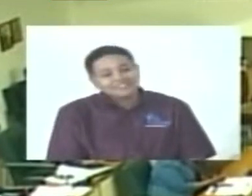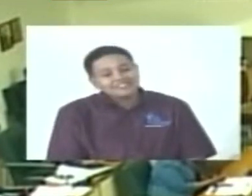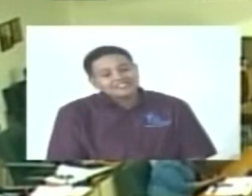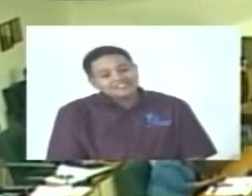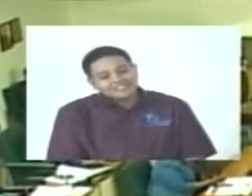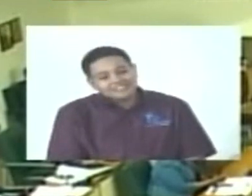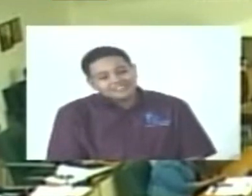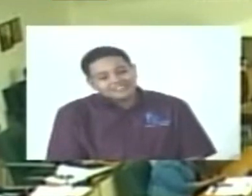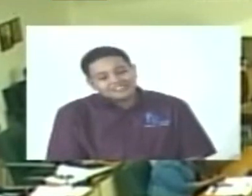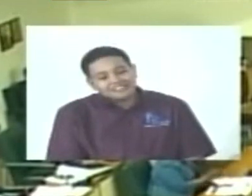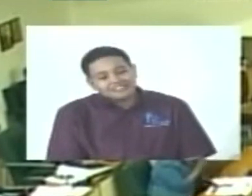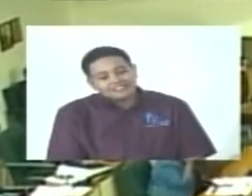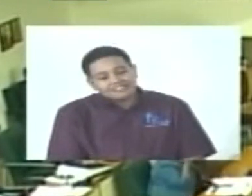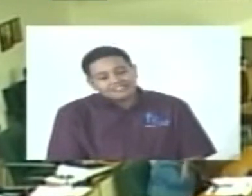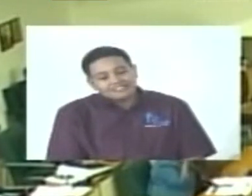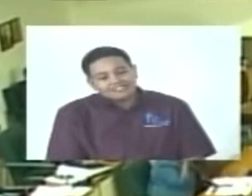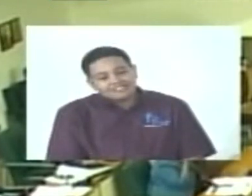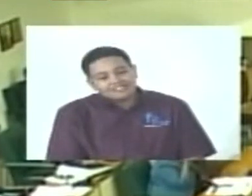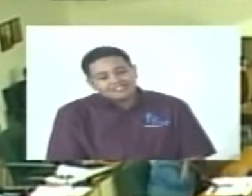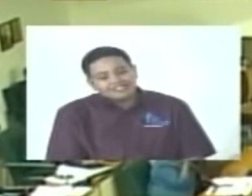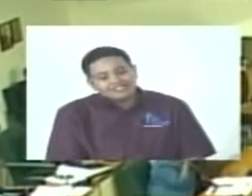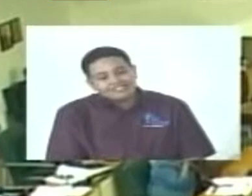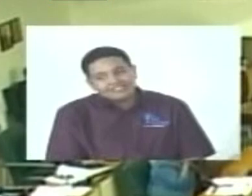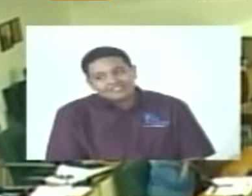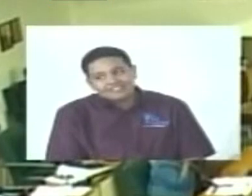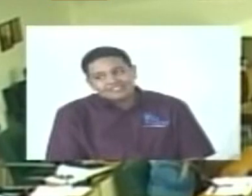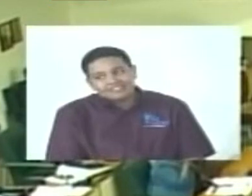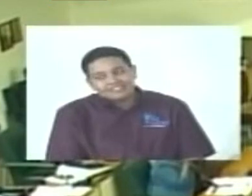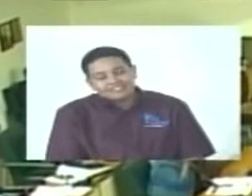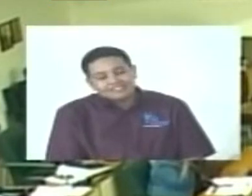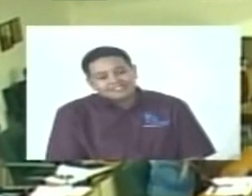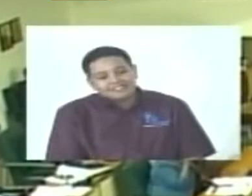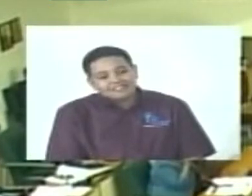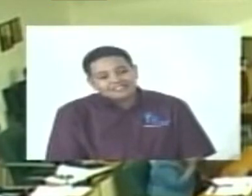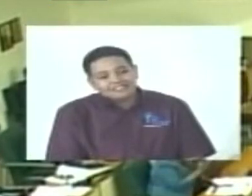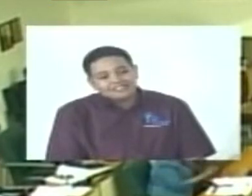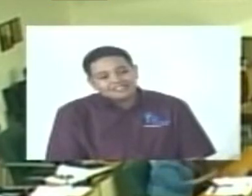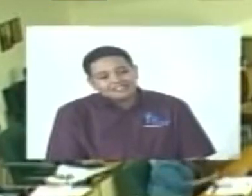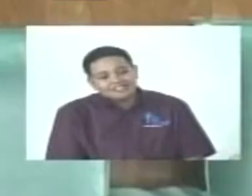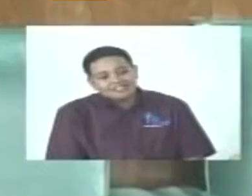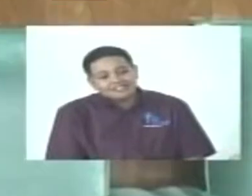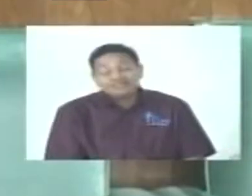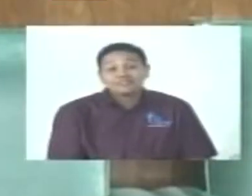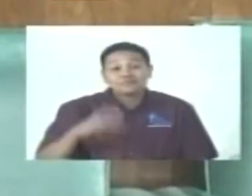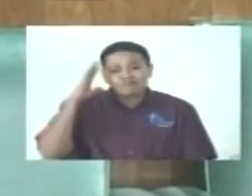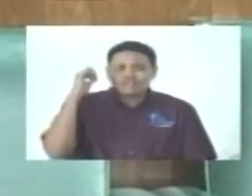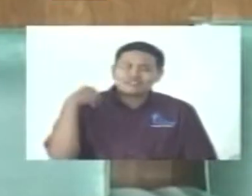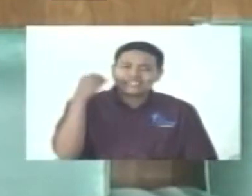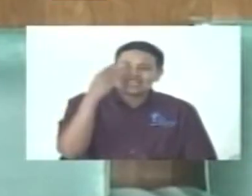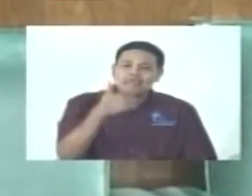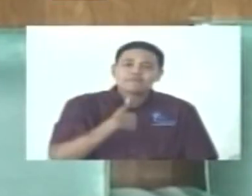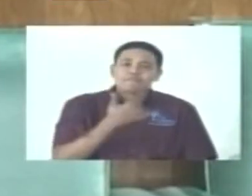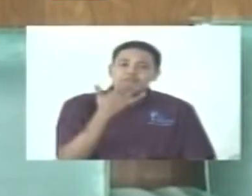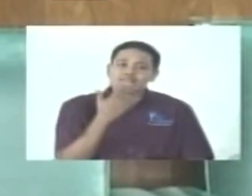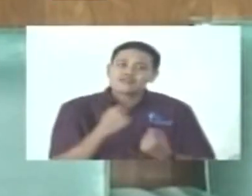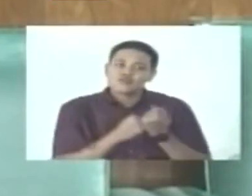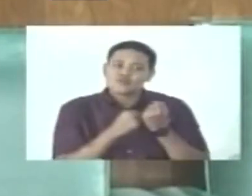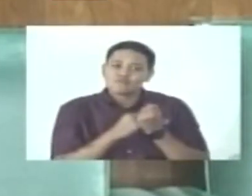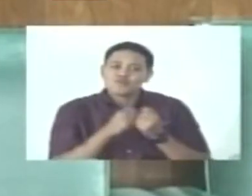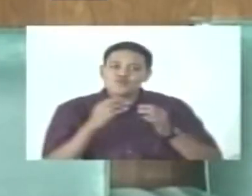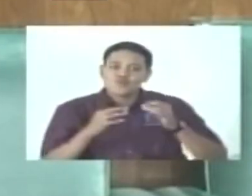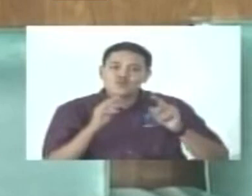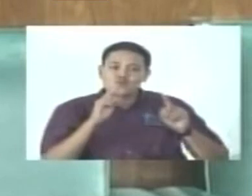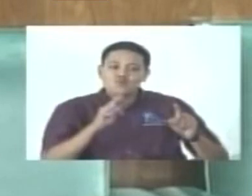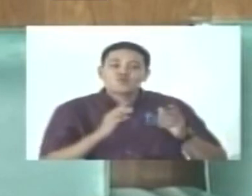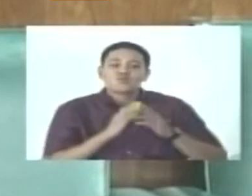may I just say that I am in support of trial by jury. I